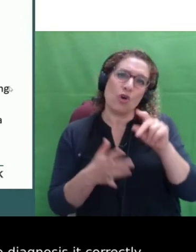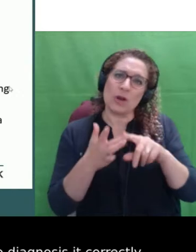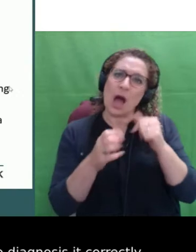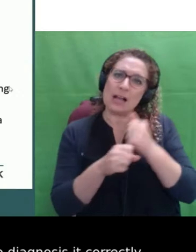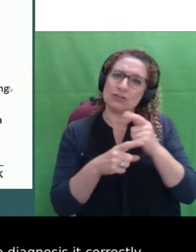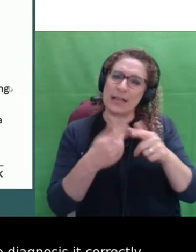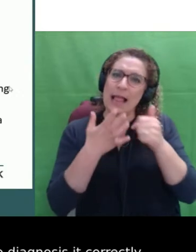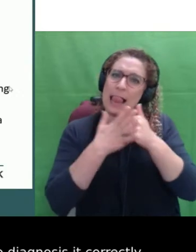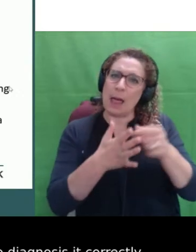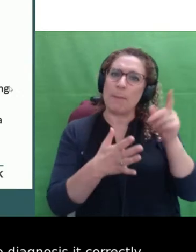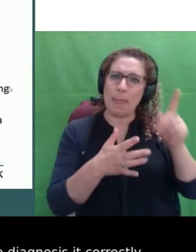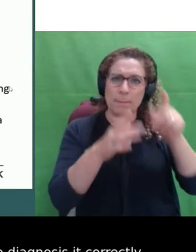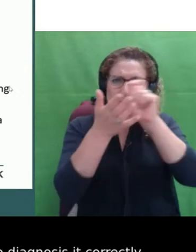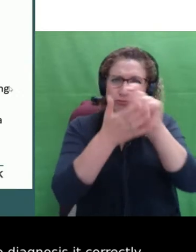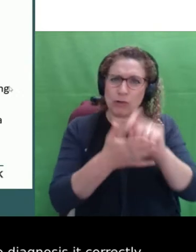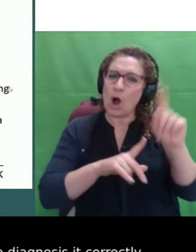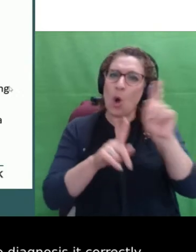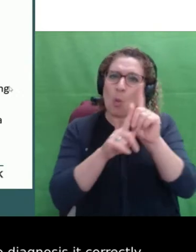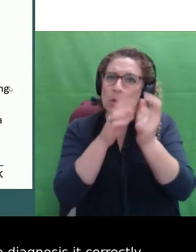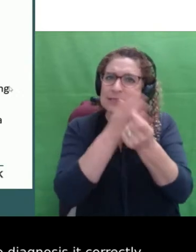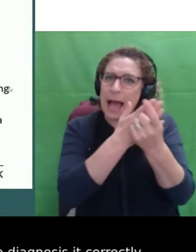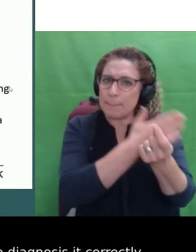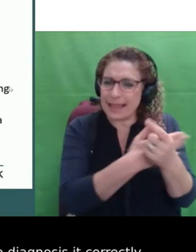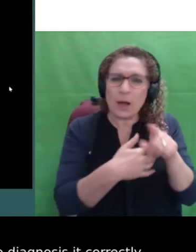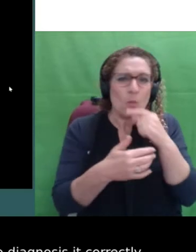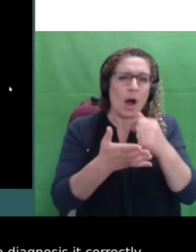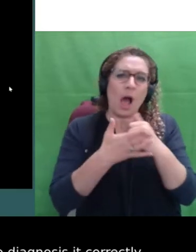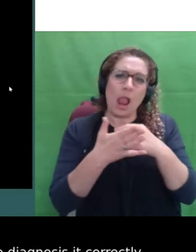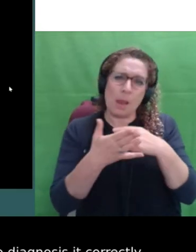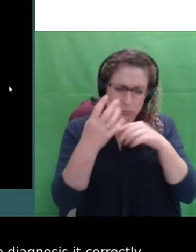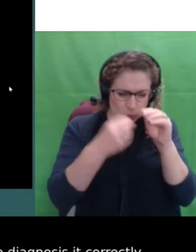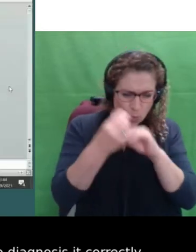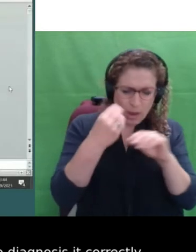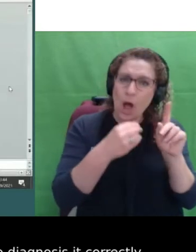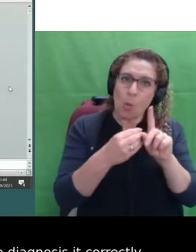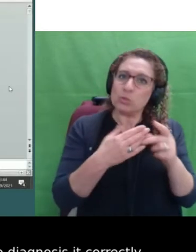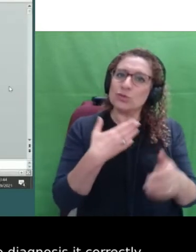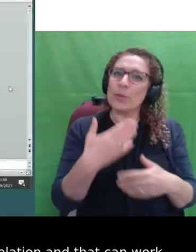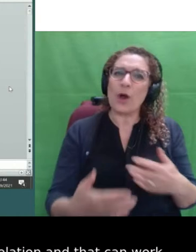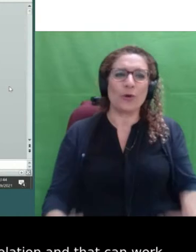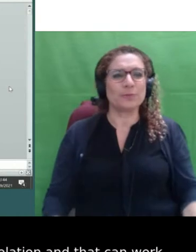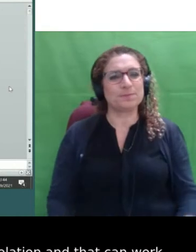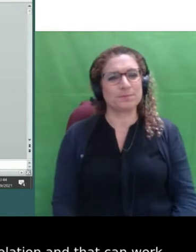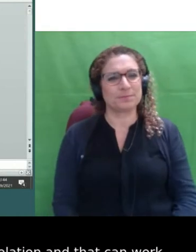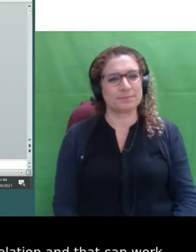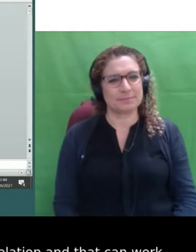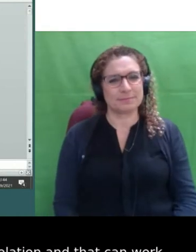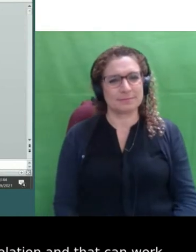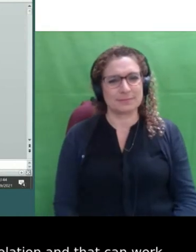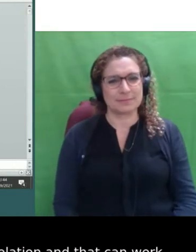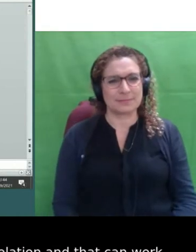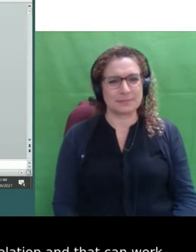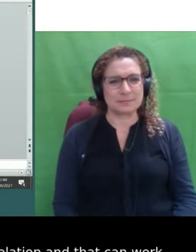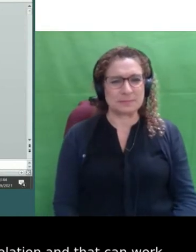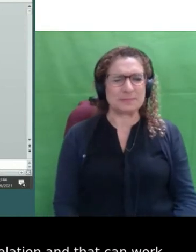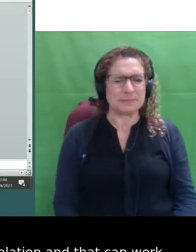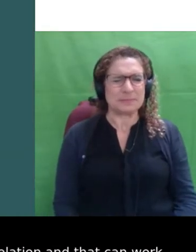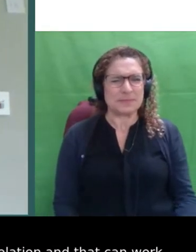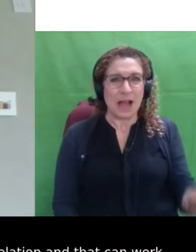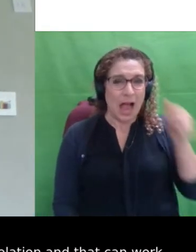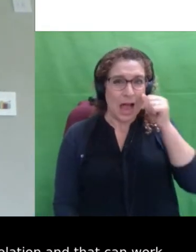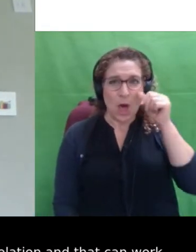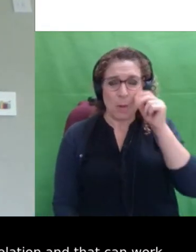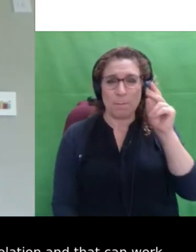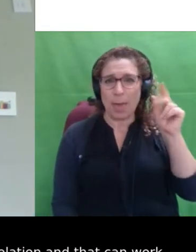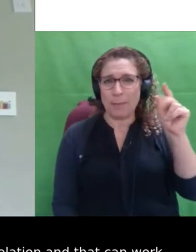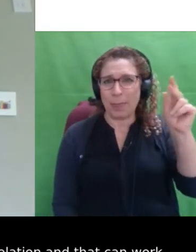correlation and that can help us work out a bit more what's going on i'm sorry i know it's a whittle sock tour and i know i talk